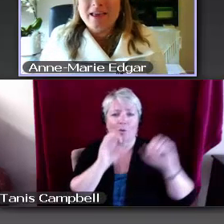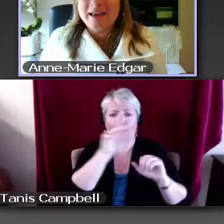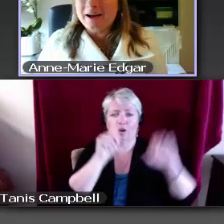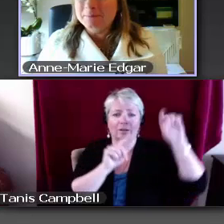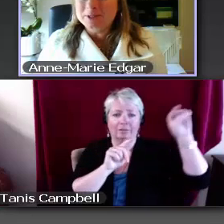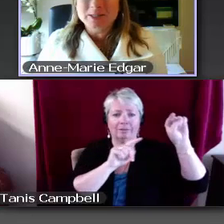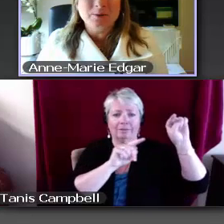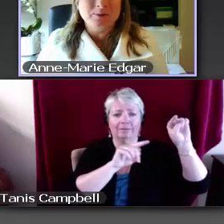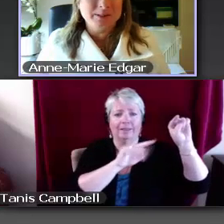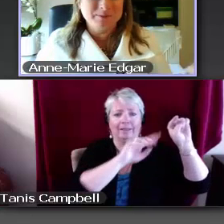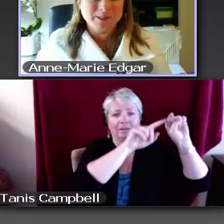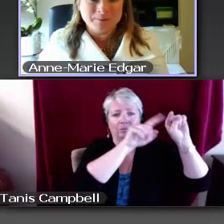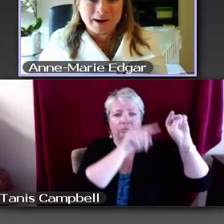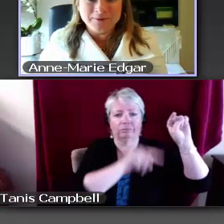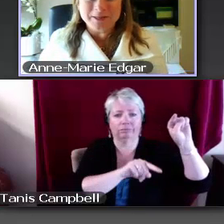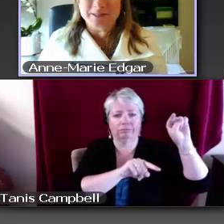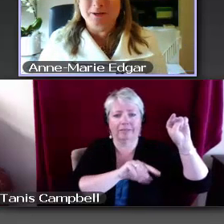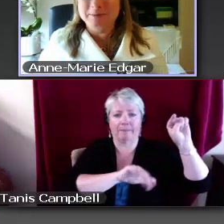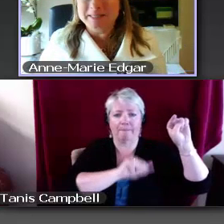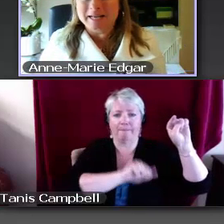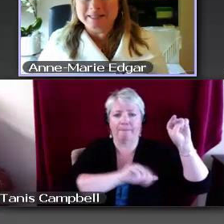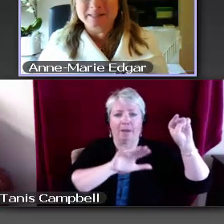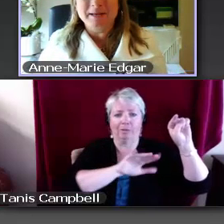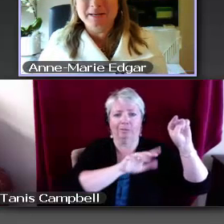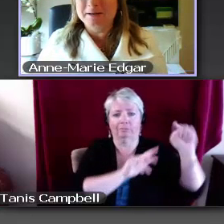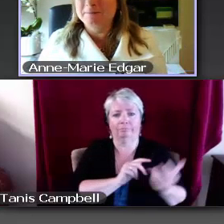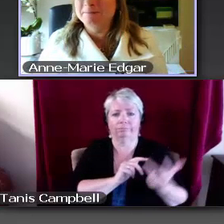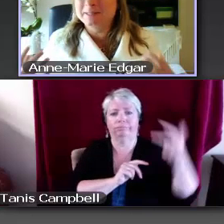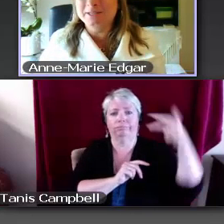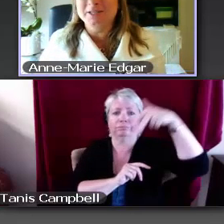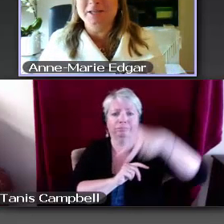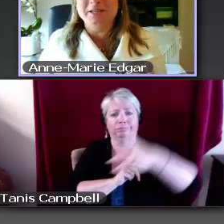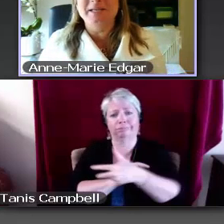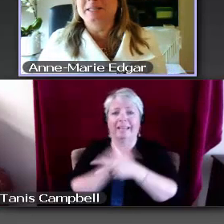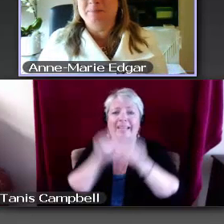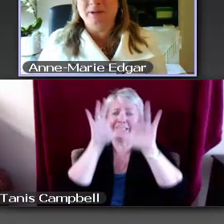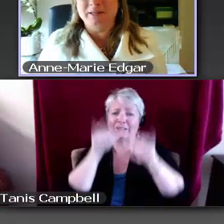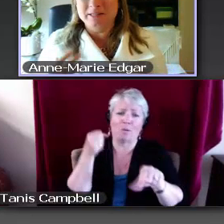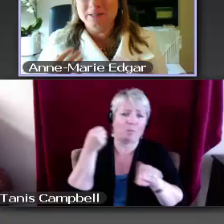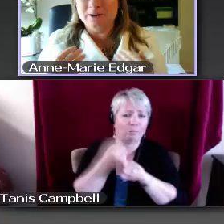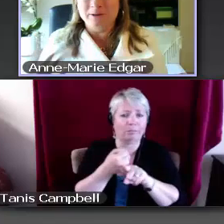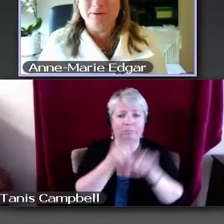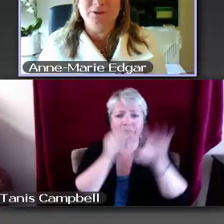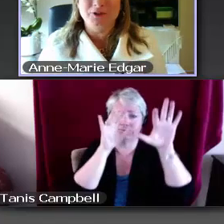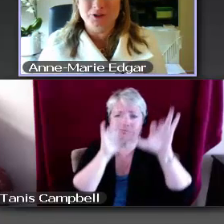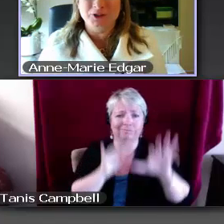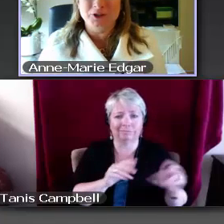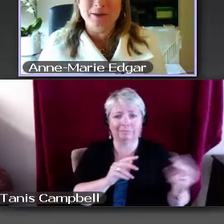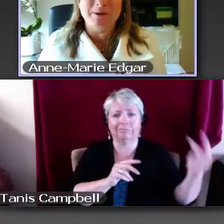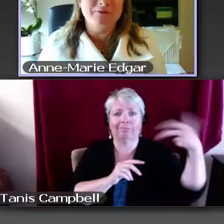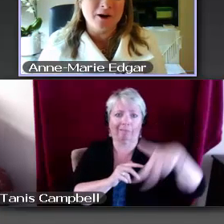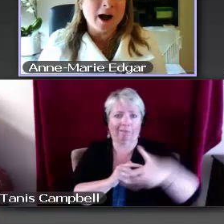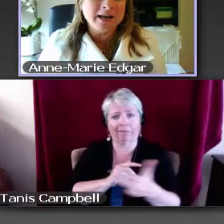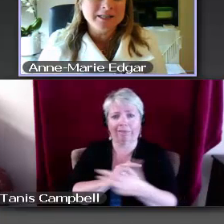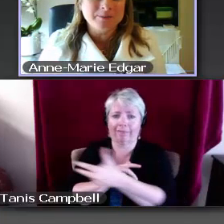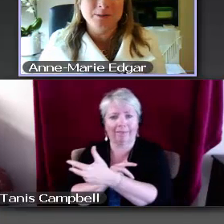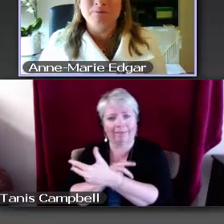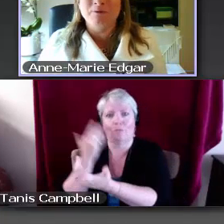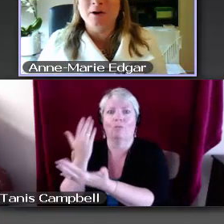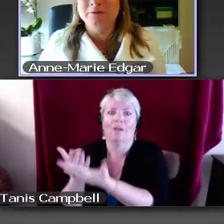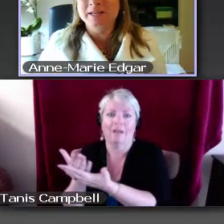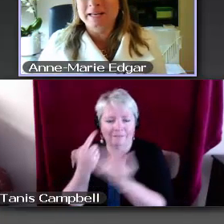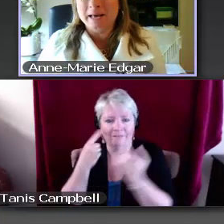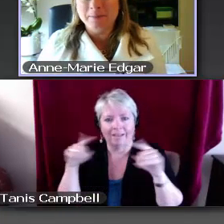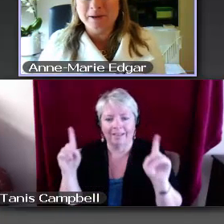I think just those surrounding circumstances made it such a neat experience, not only for Shirley, but for I to